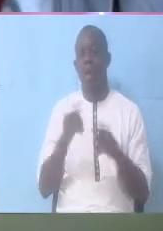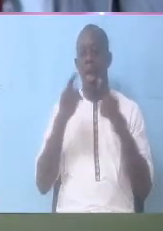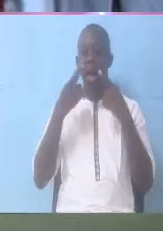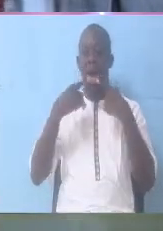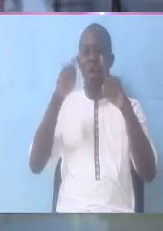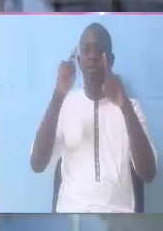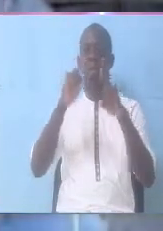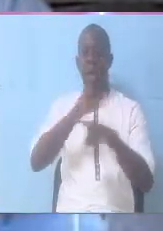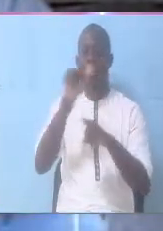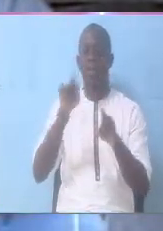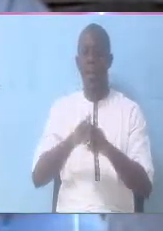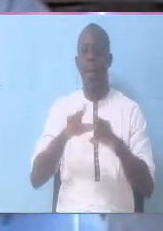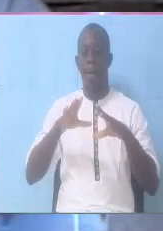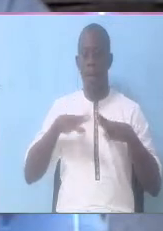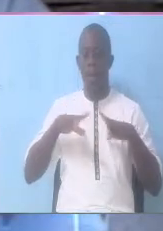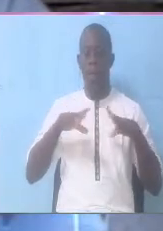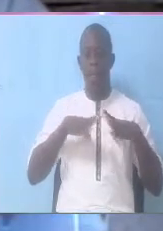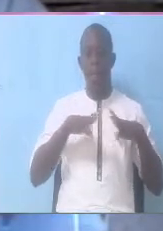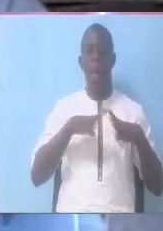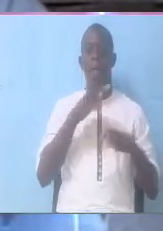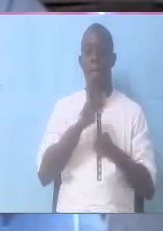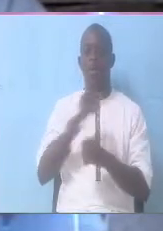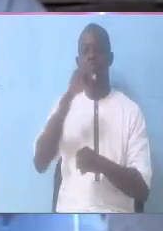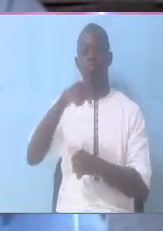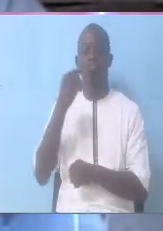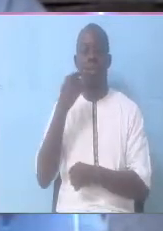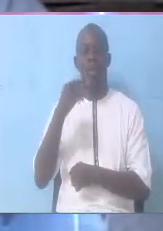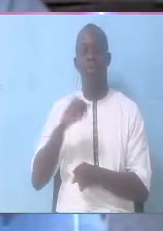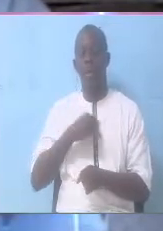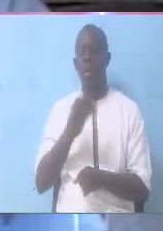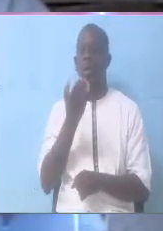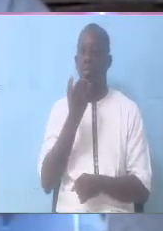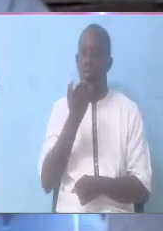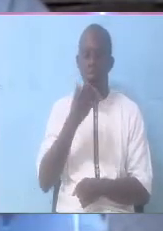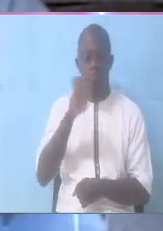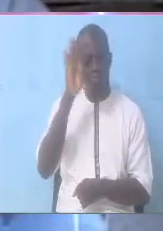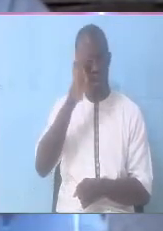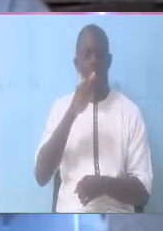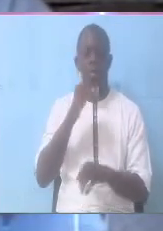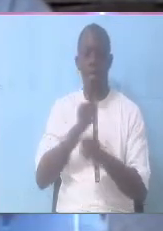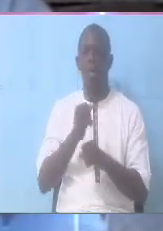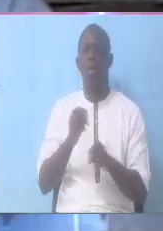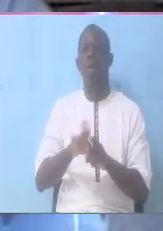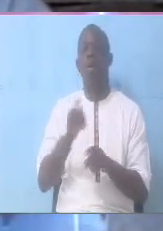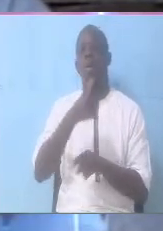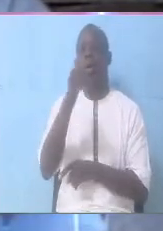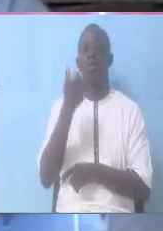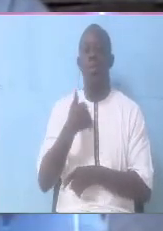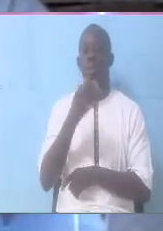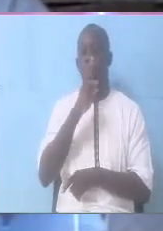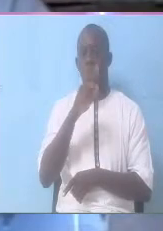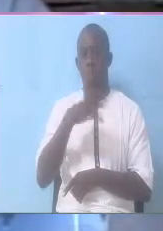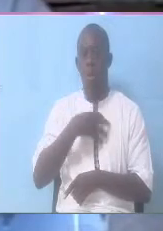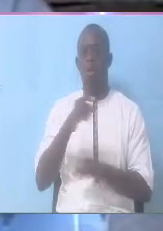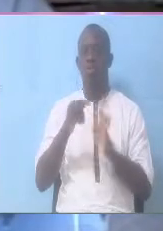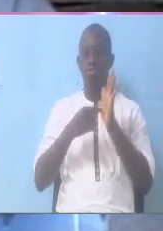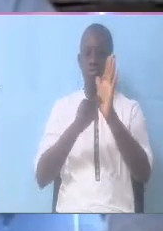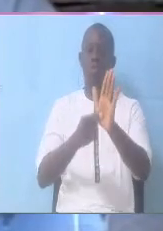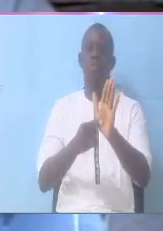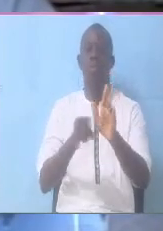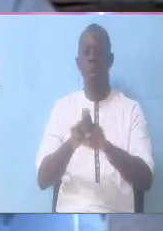and the preparations that we've made today, we apologize somewhat profusely to those whom we had indicated that we would be